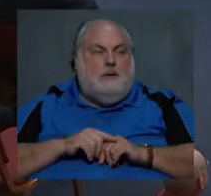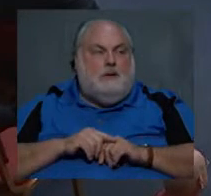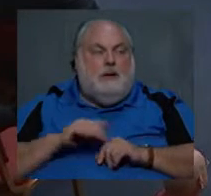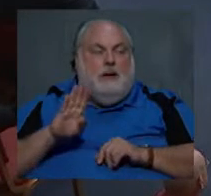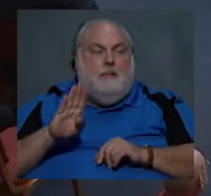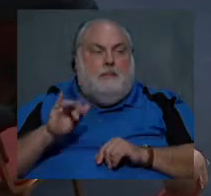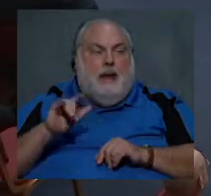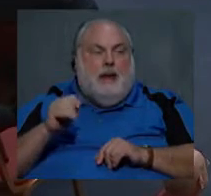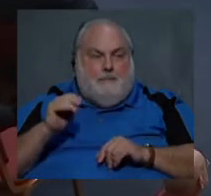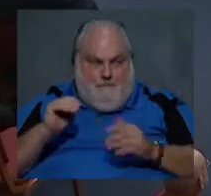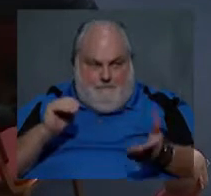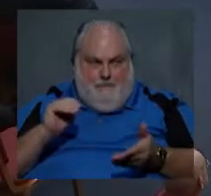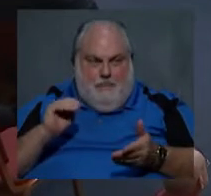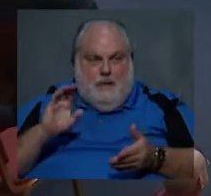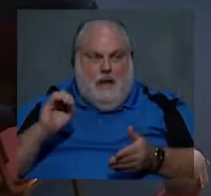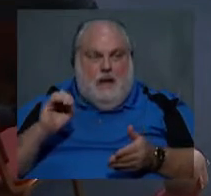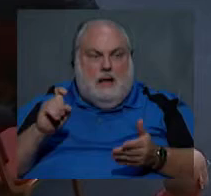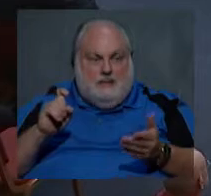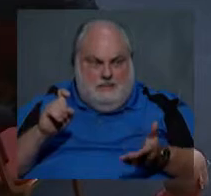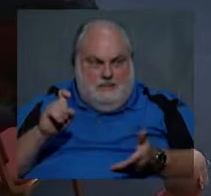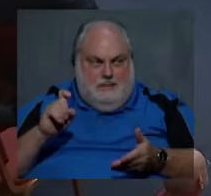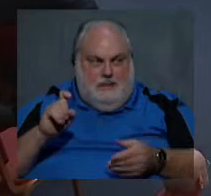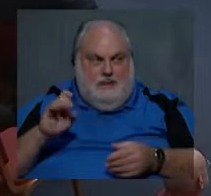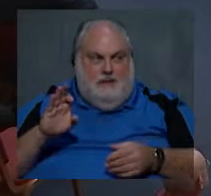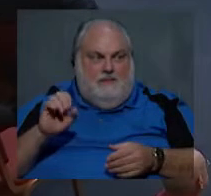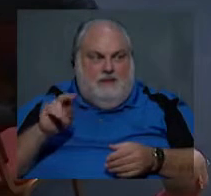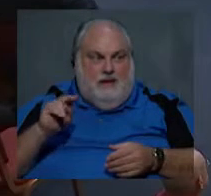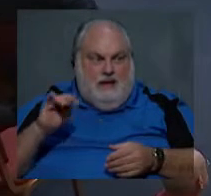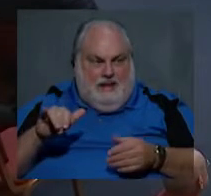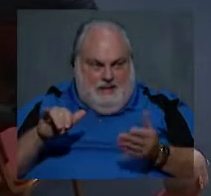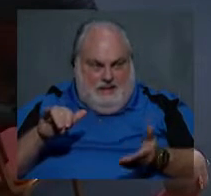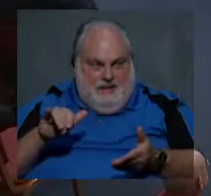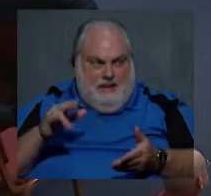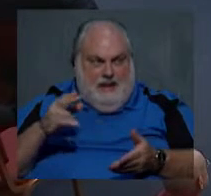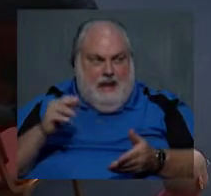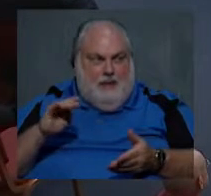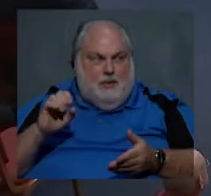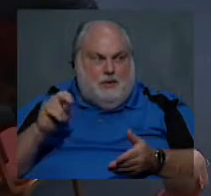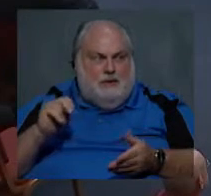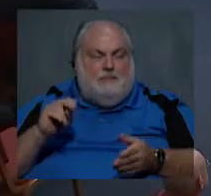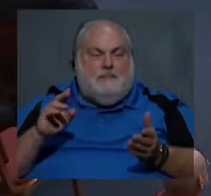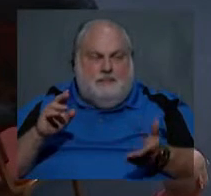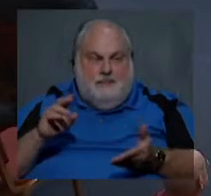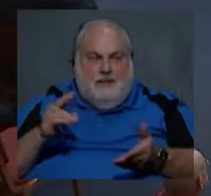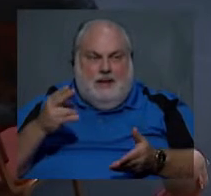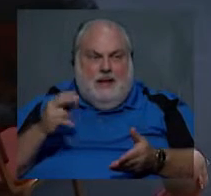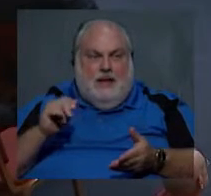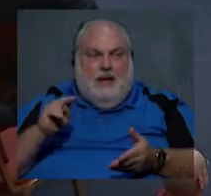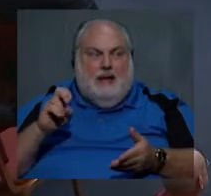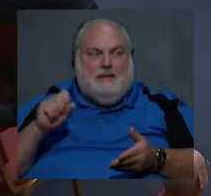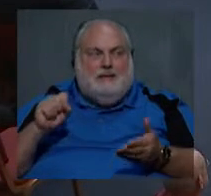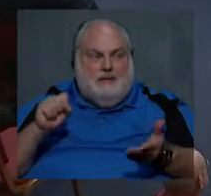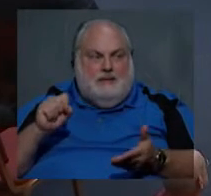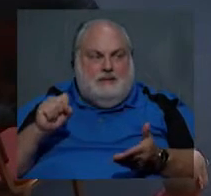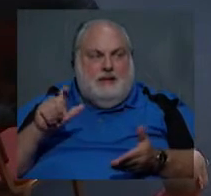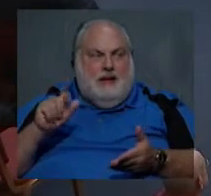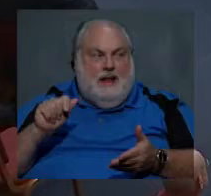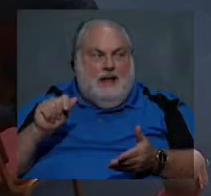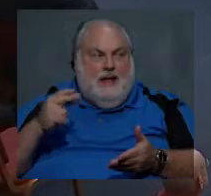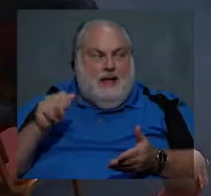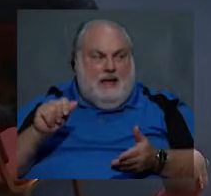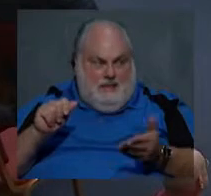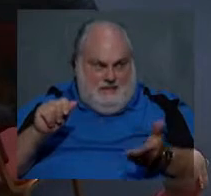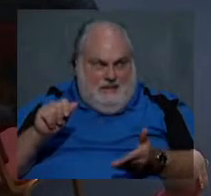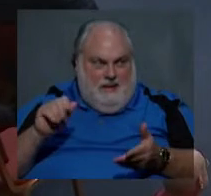Commissioner Bynum. Here. Commissioner Cox. Here. Commissioner Finney. Here. Commissioner Hamilton. Here. Commissioner Haynes. Here. Commissioner Leahy.